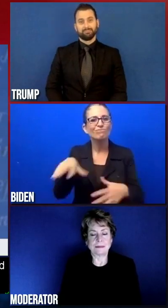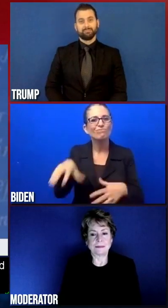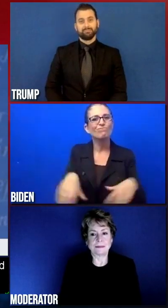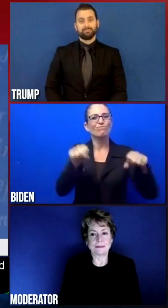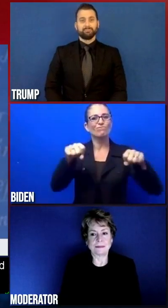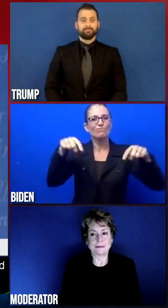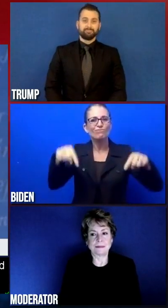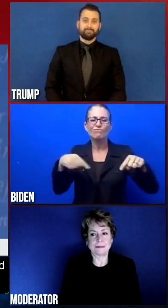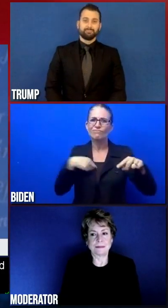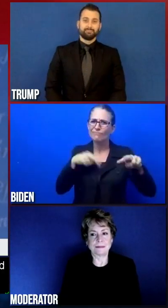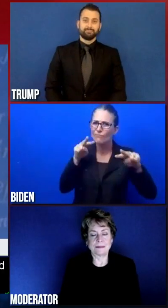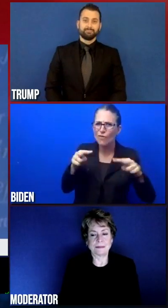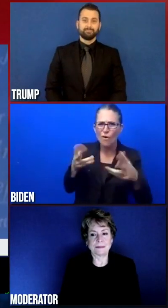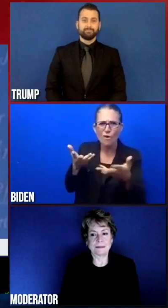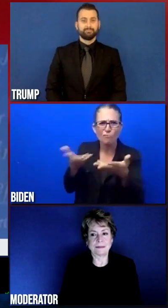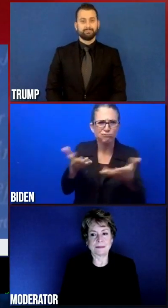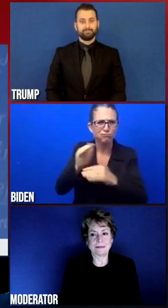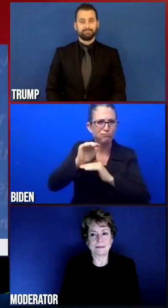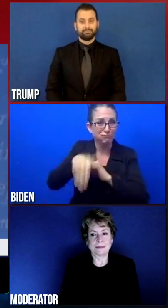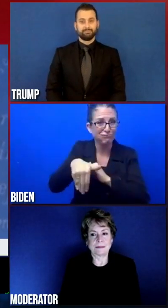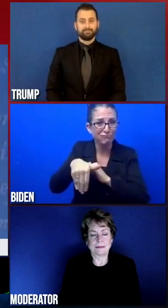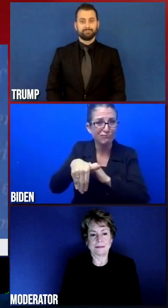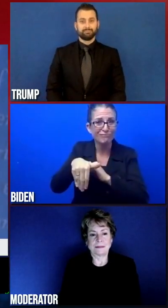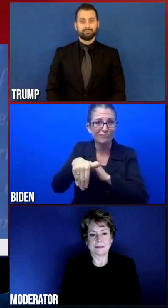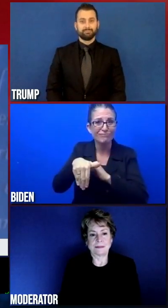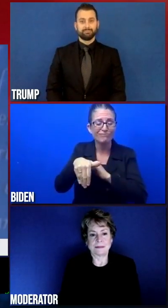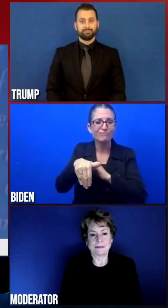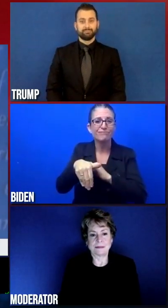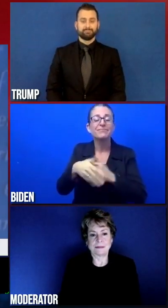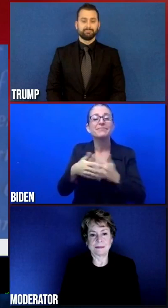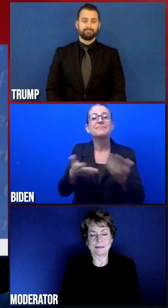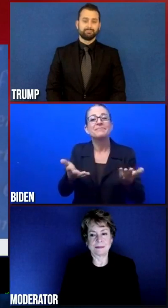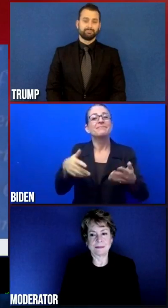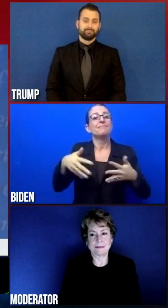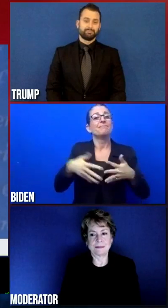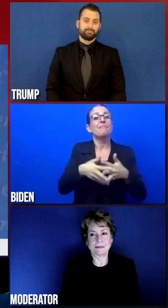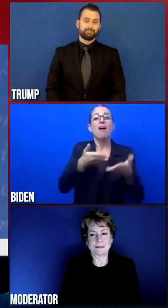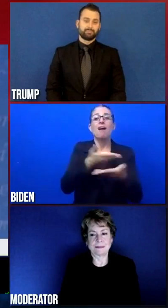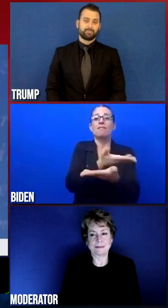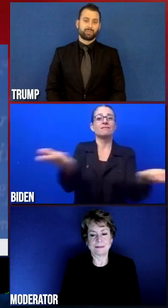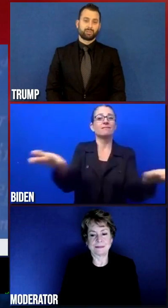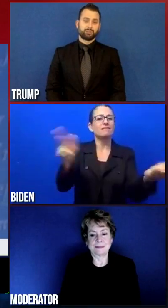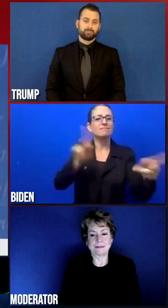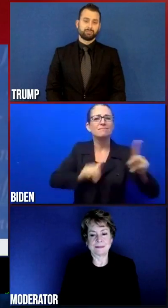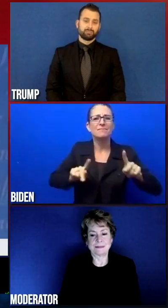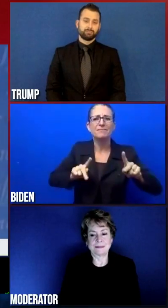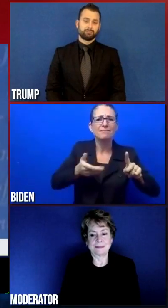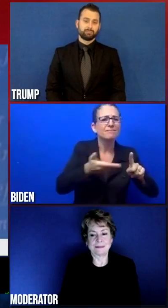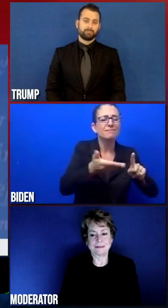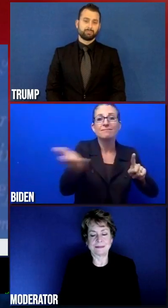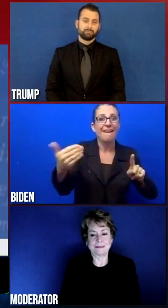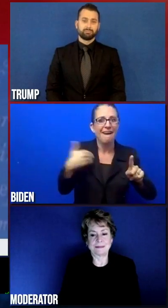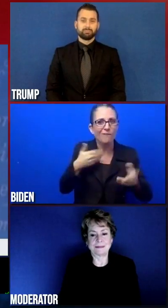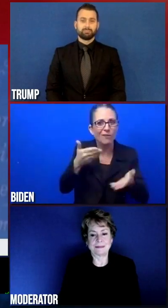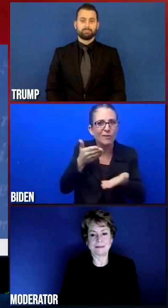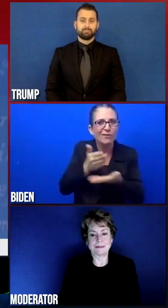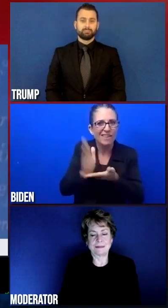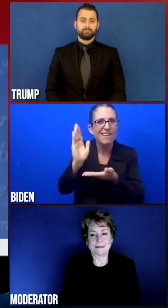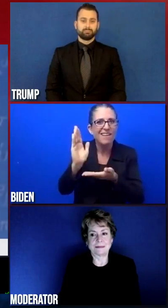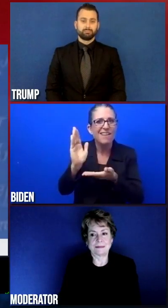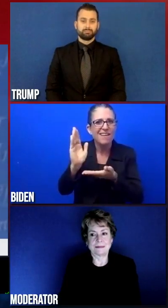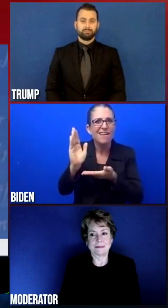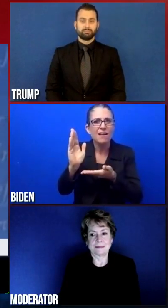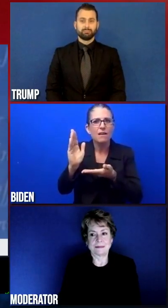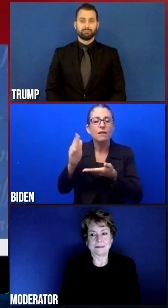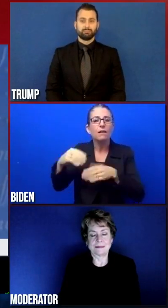Joe. The American people have a right to have a say in who the Supreme Court nominee is, and that say occurs when they vote